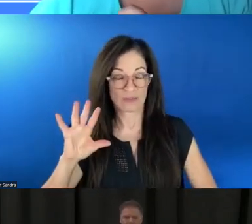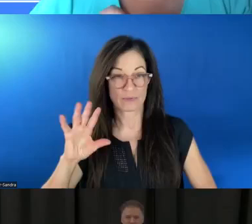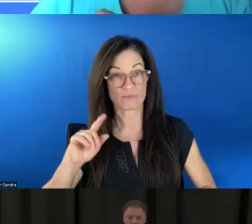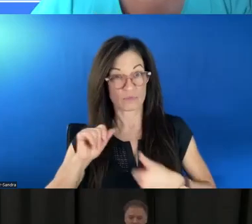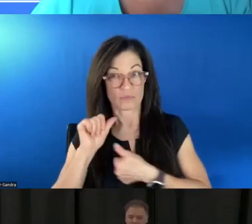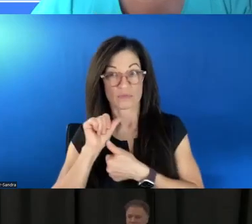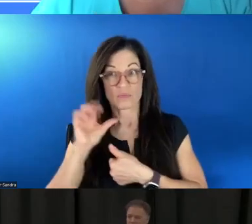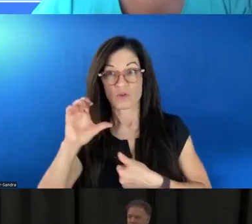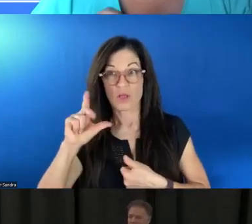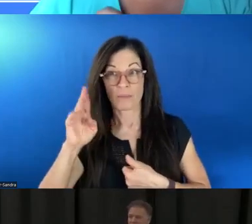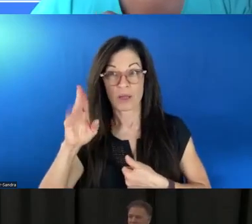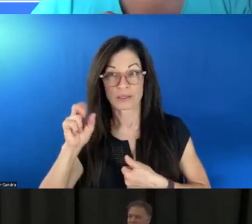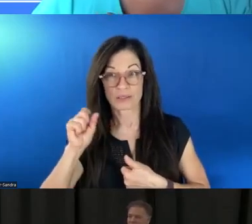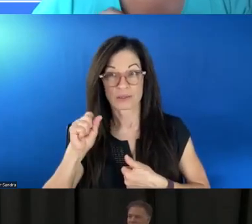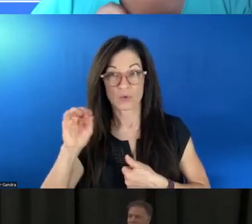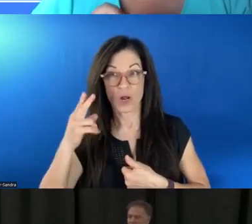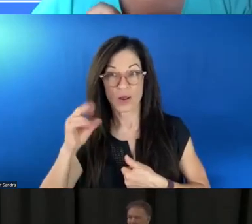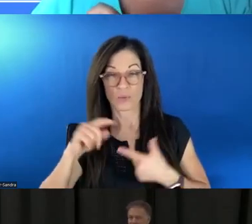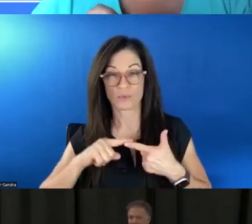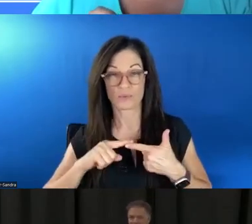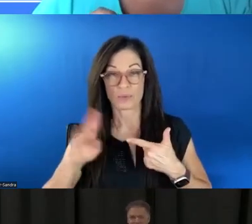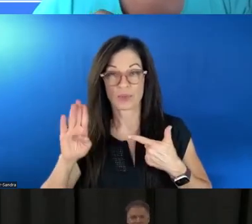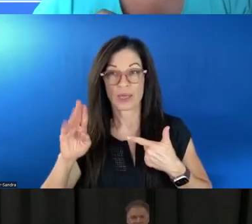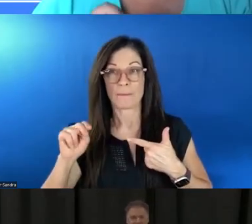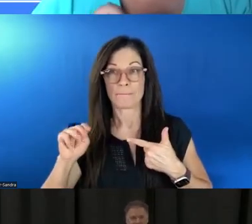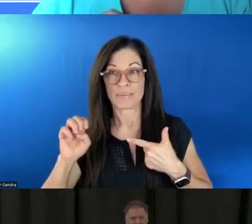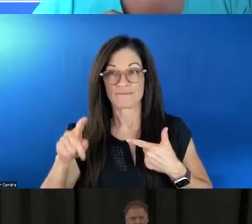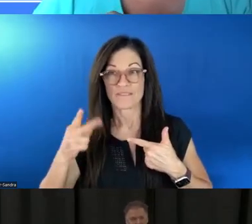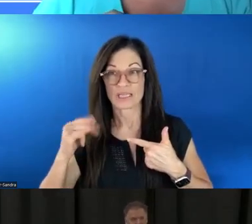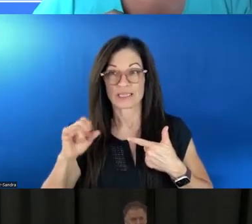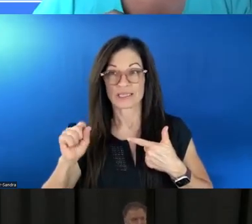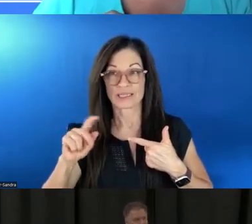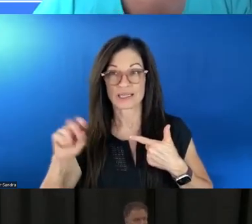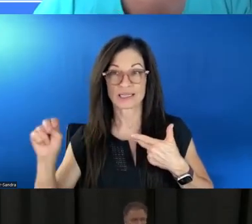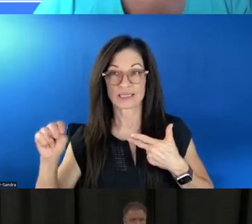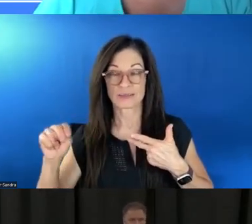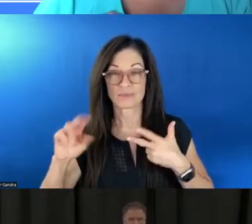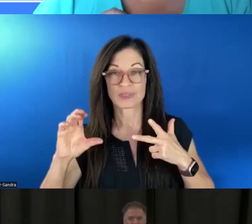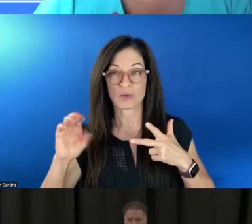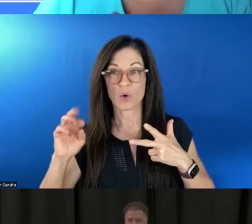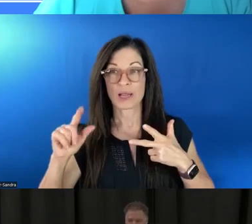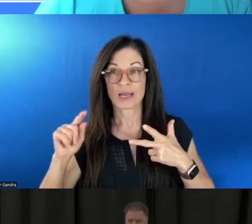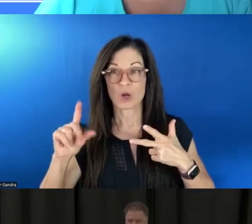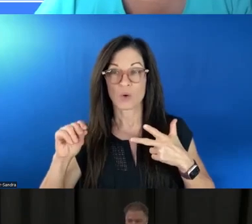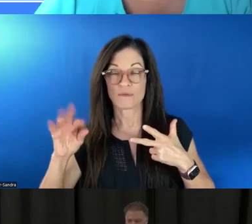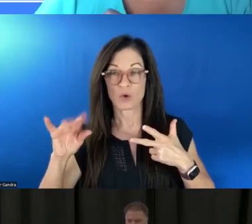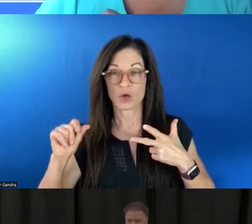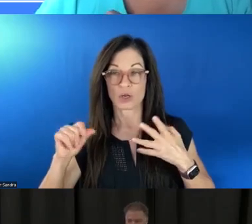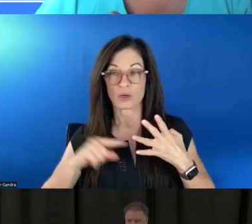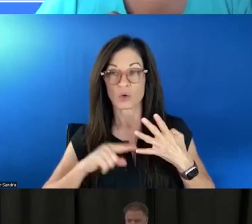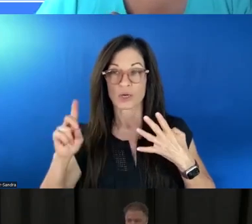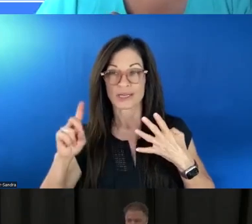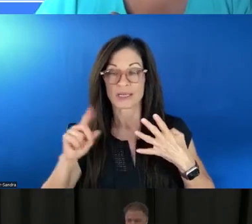A, Columbus, Ohio. B, Memphis, Tennessee. C, Orlando, Florida. Or D,